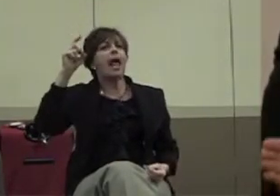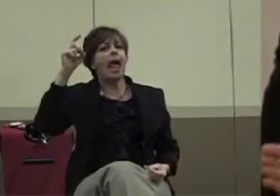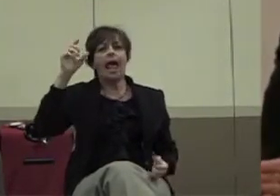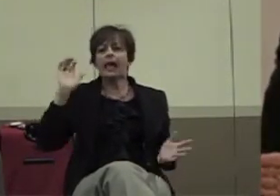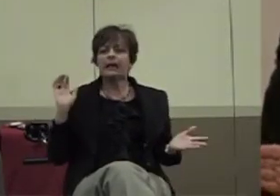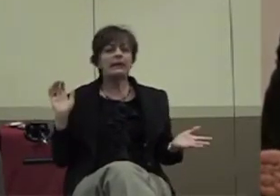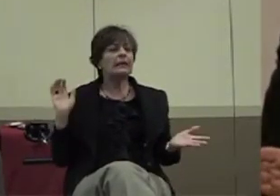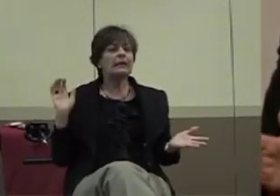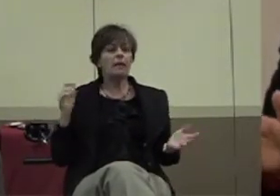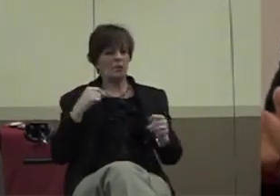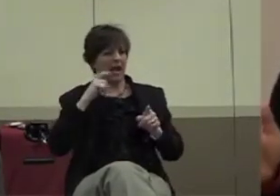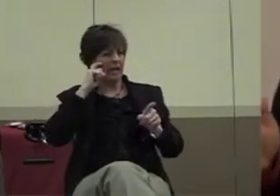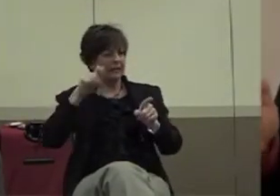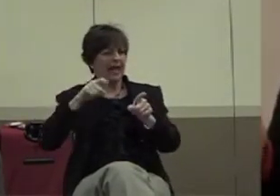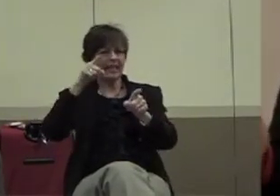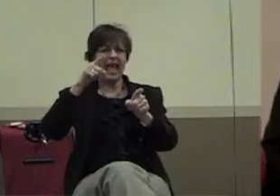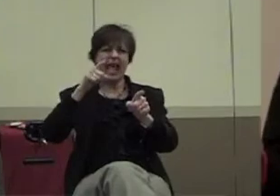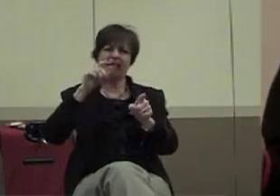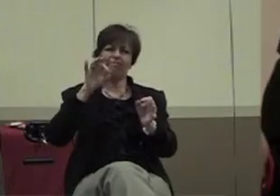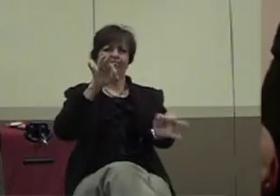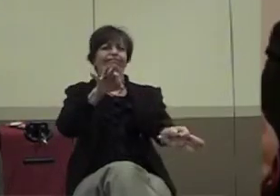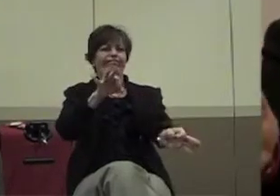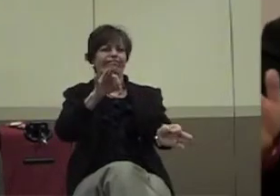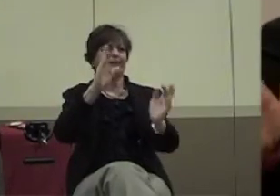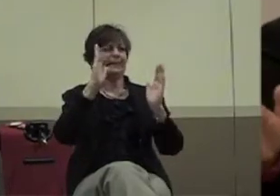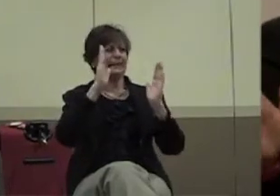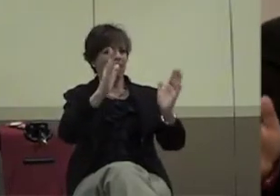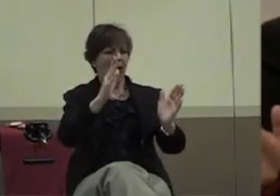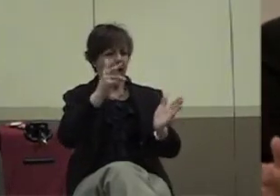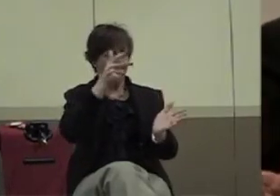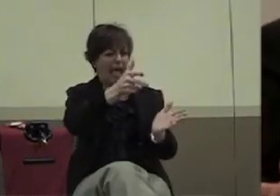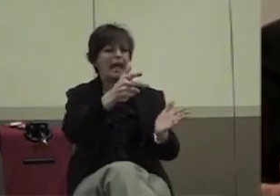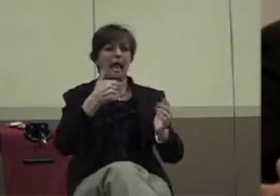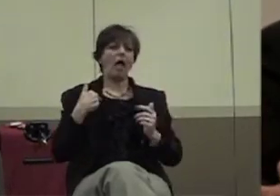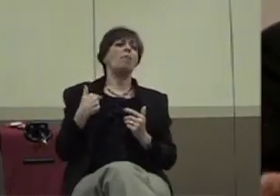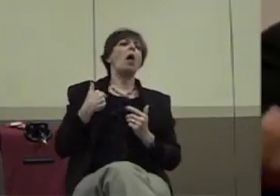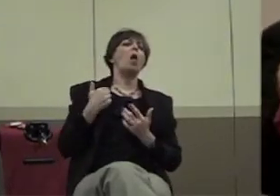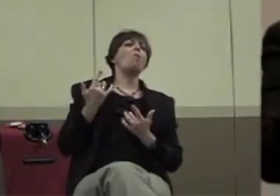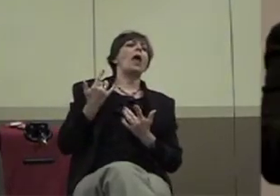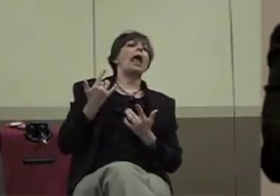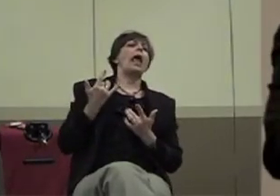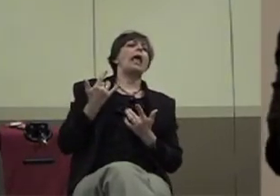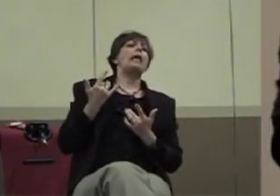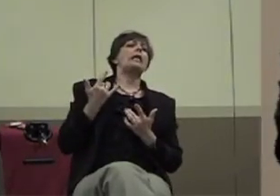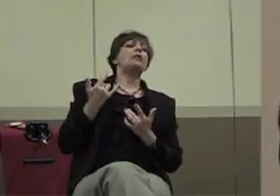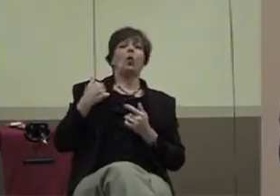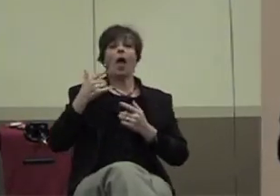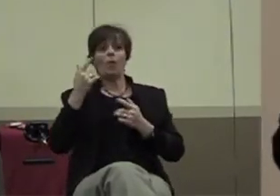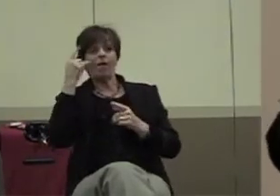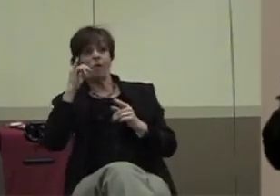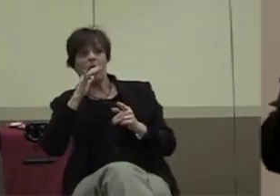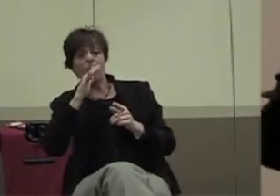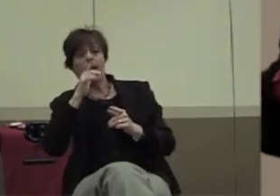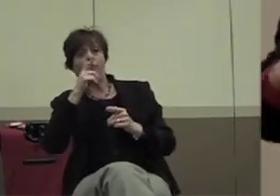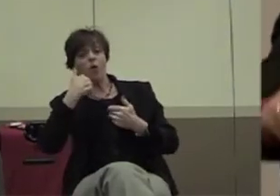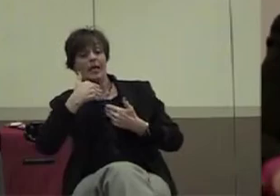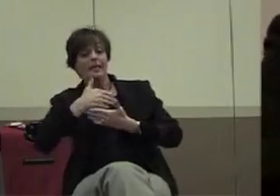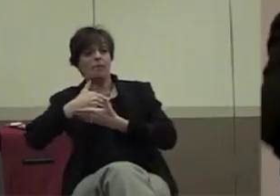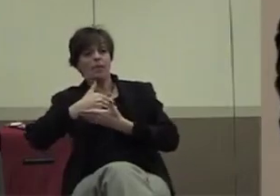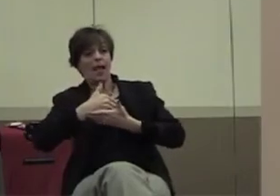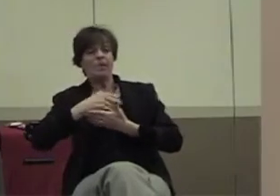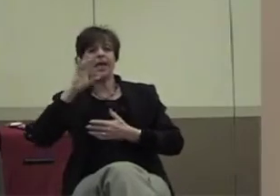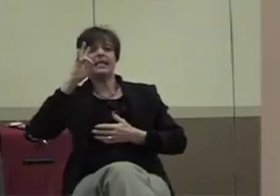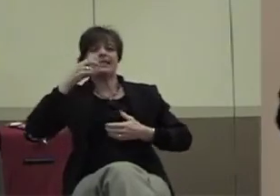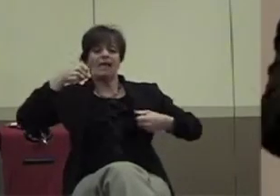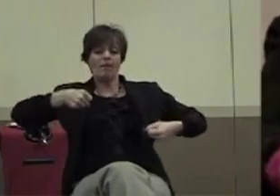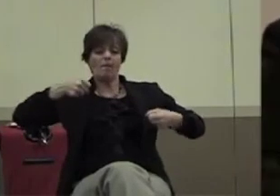this prime spot, and I thought, wow, I'm waiting for this. So I wait for the mom who's got a baby and 7 bags of groceries.